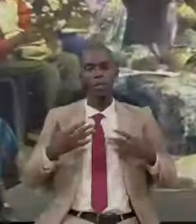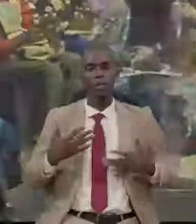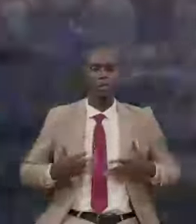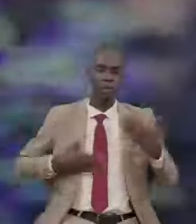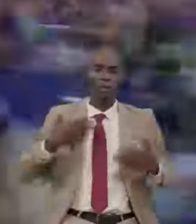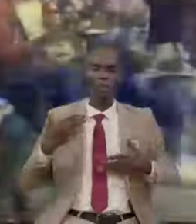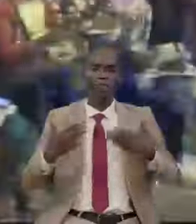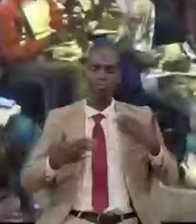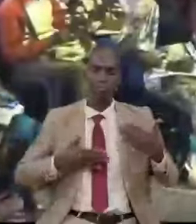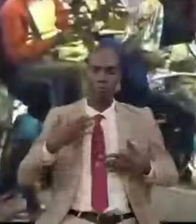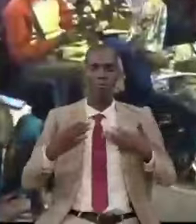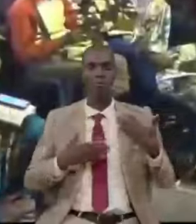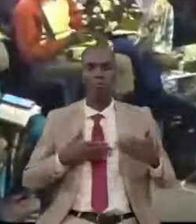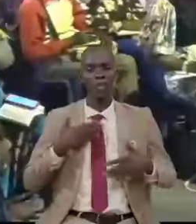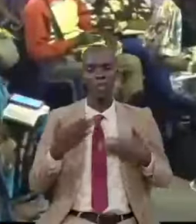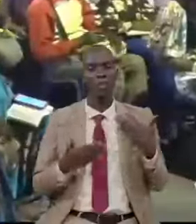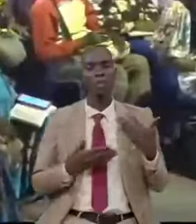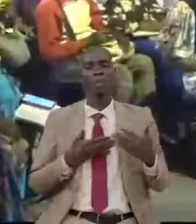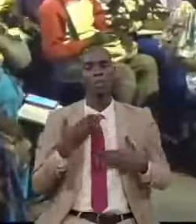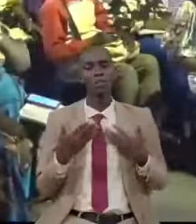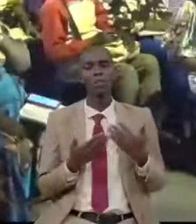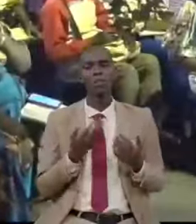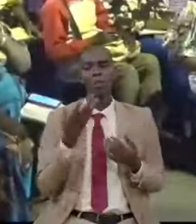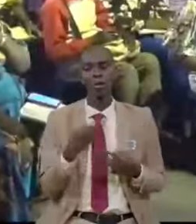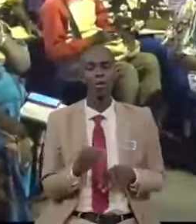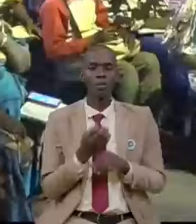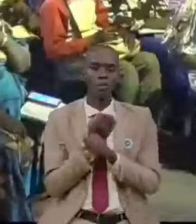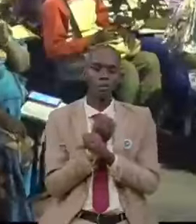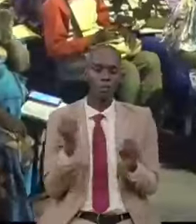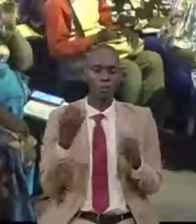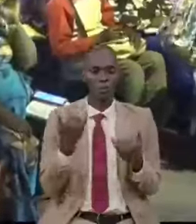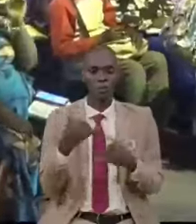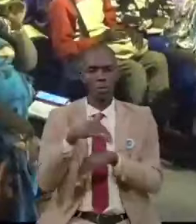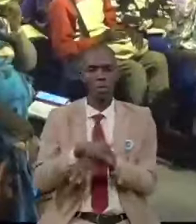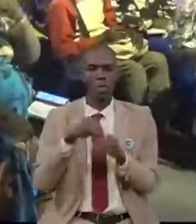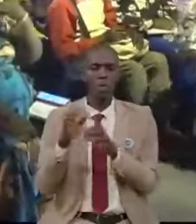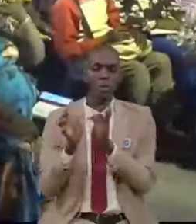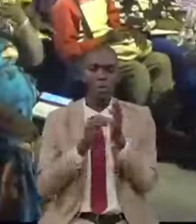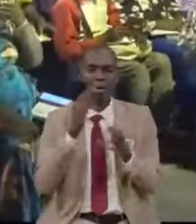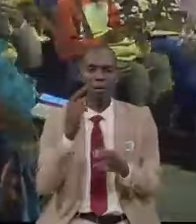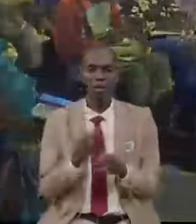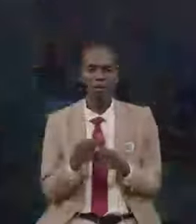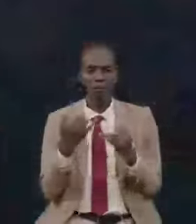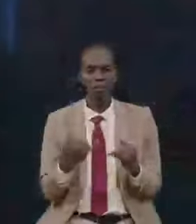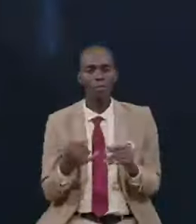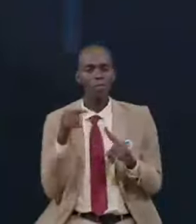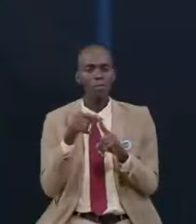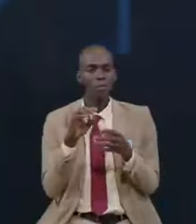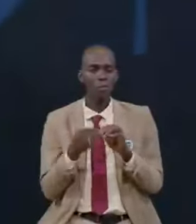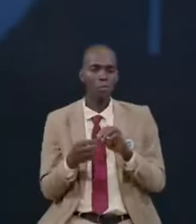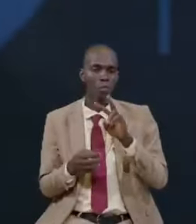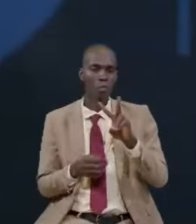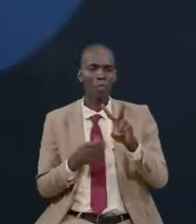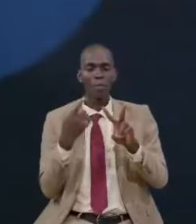the happiness of salvation tonight in Jesus' name. Number two, we're looking at the holy